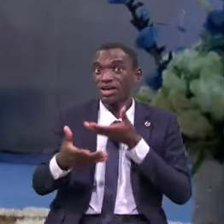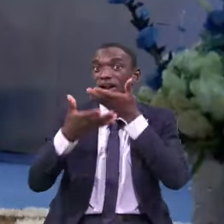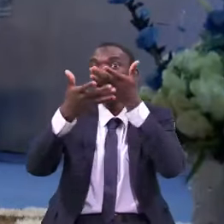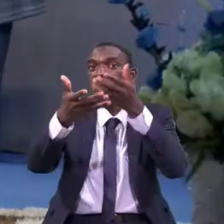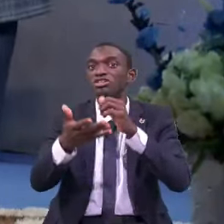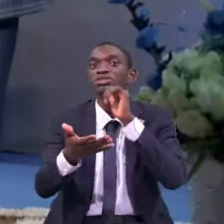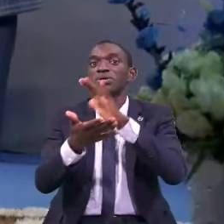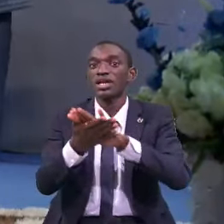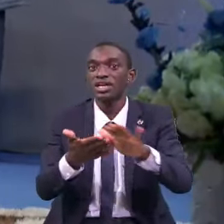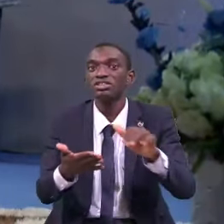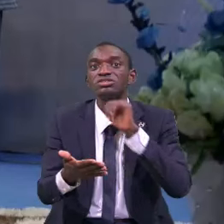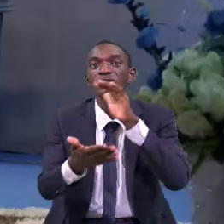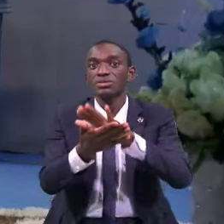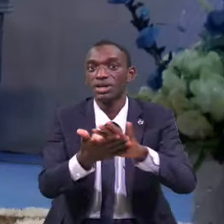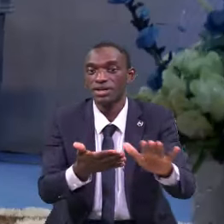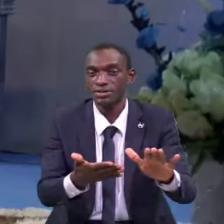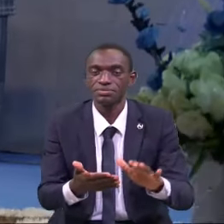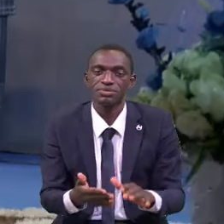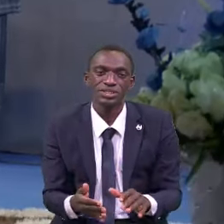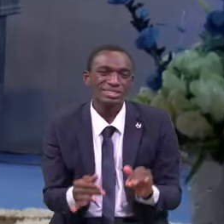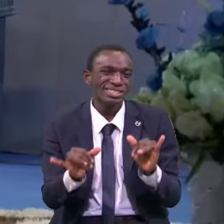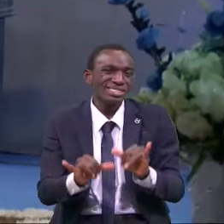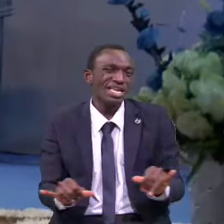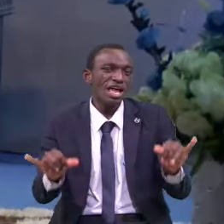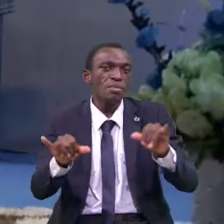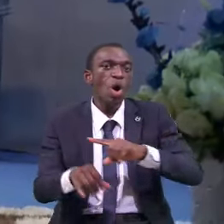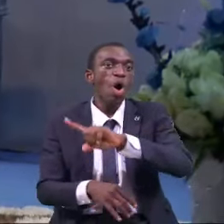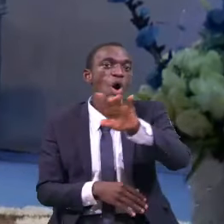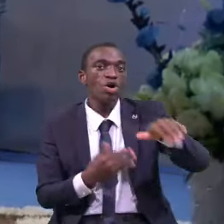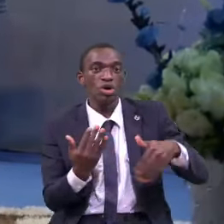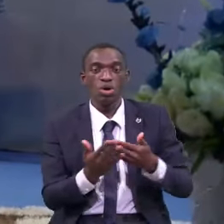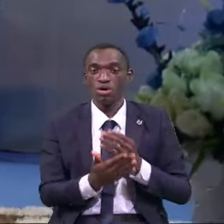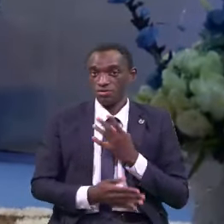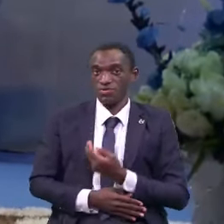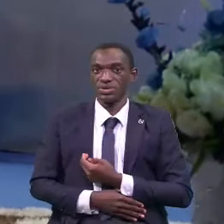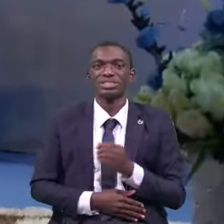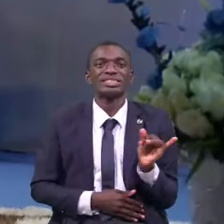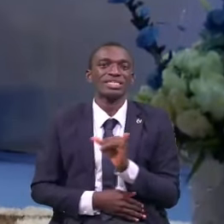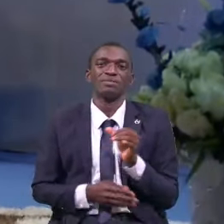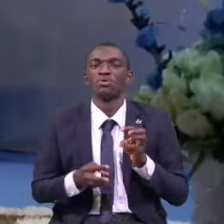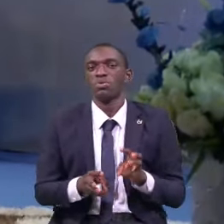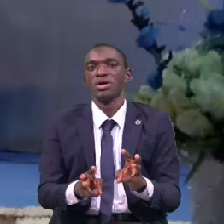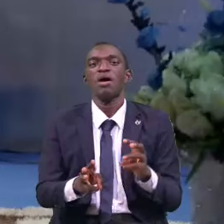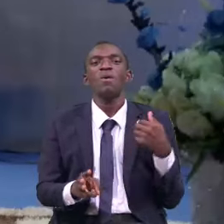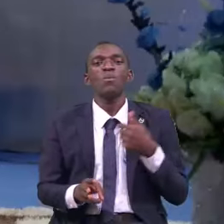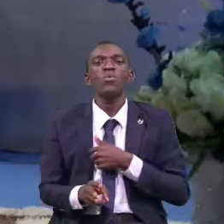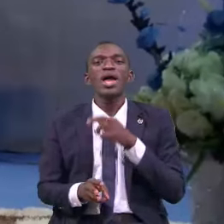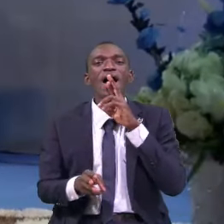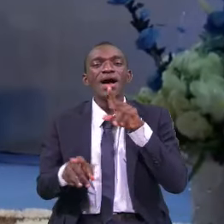And it says we all are like that as an unclean thing.